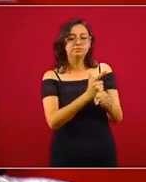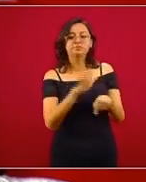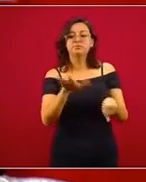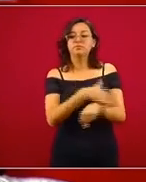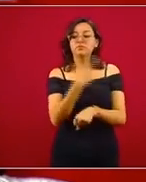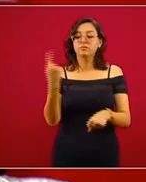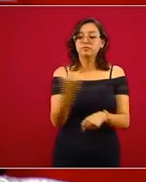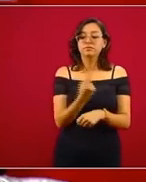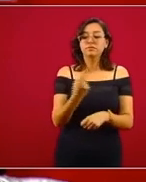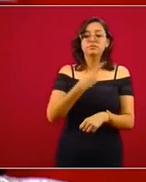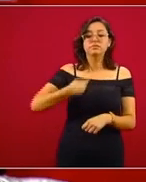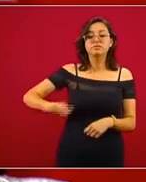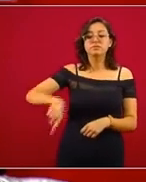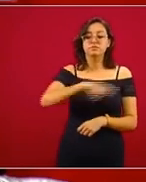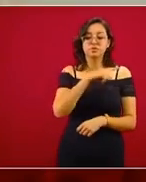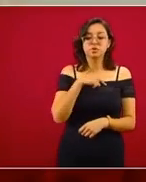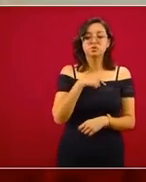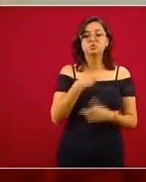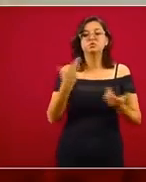IMSS.